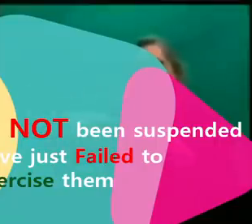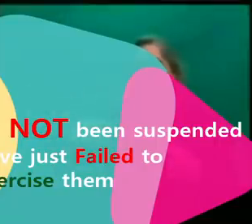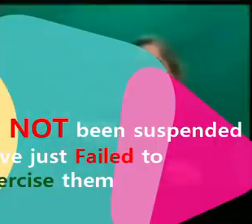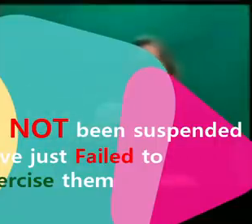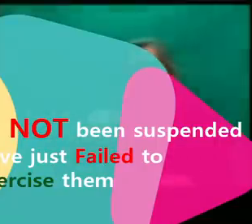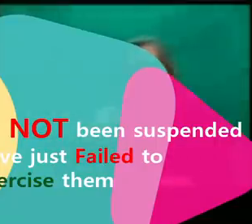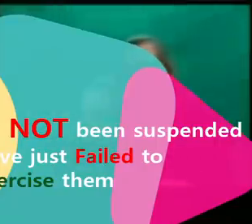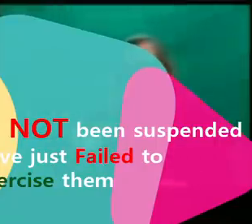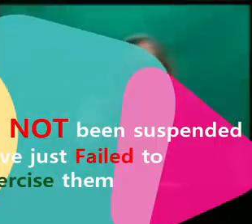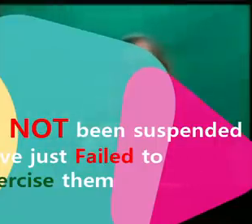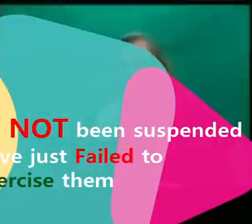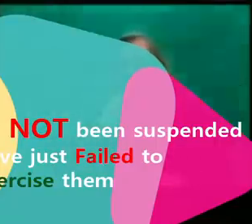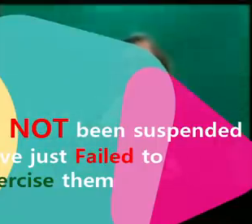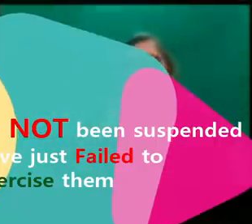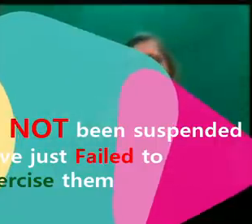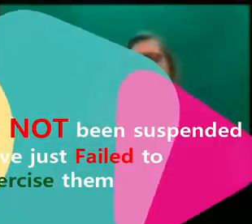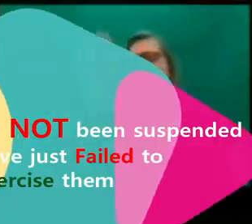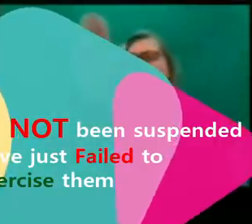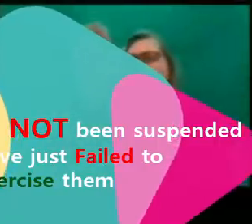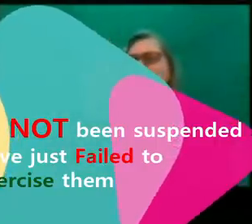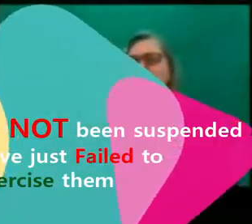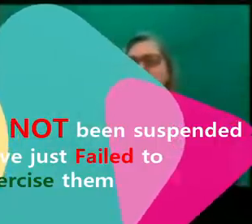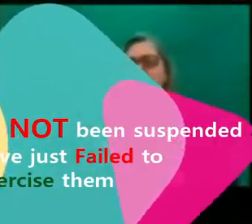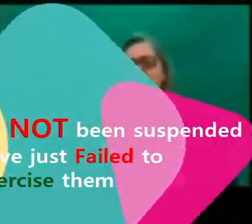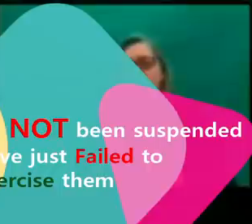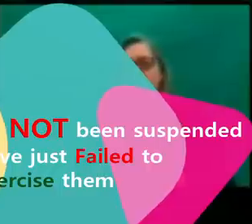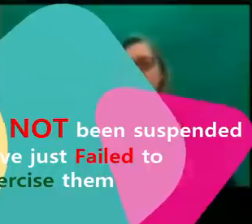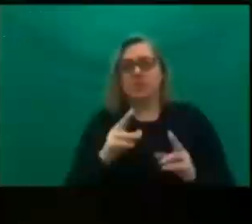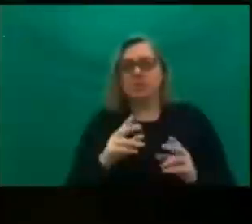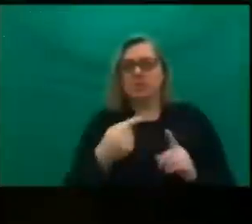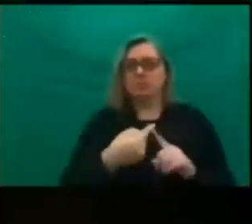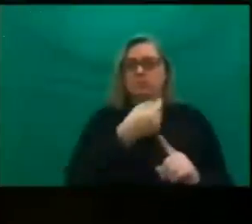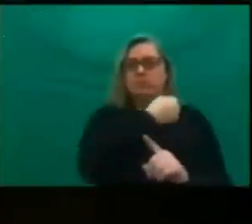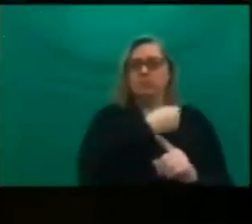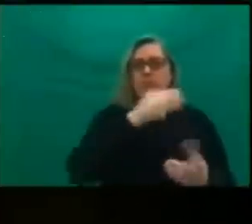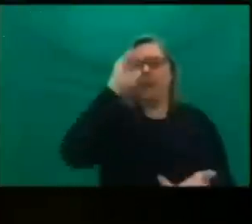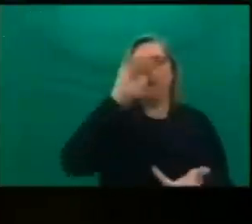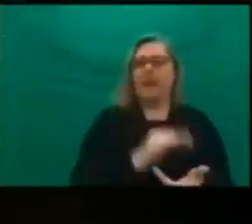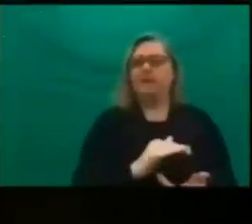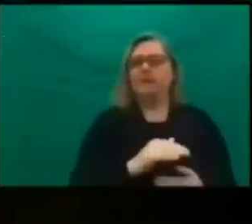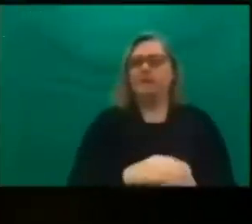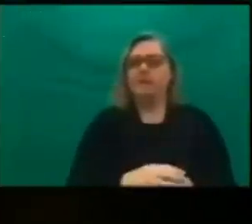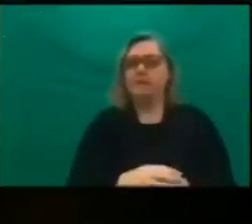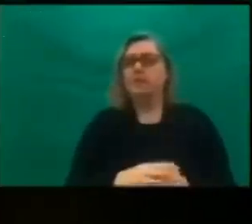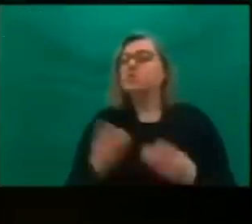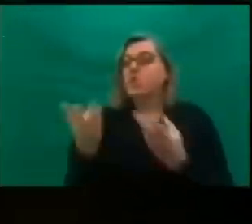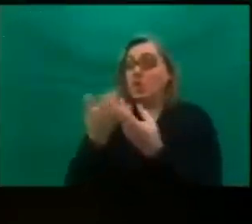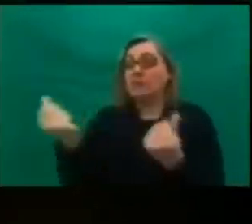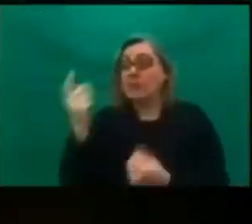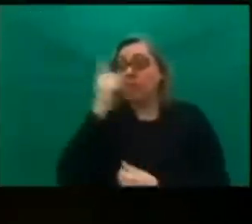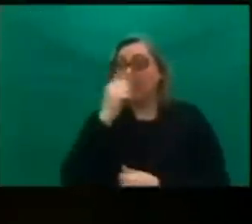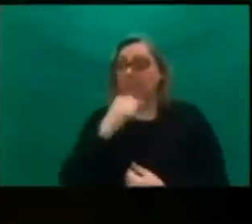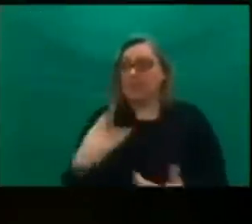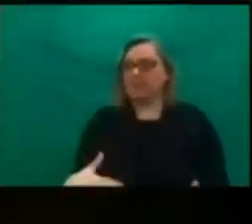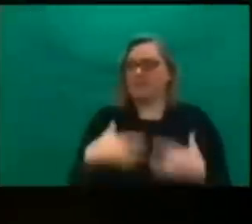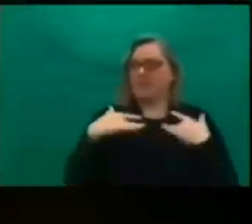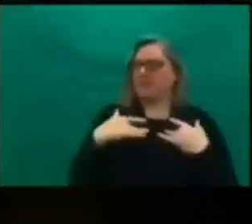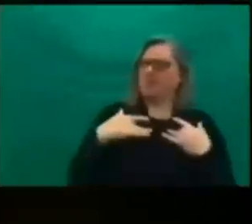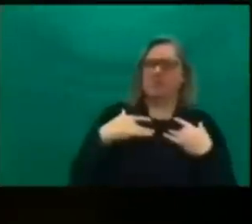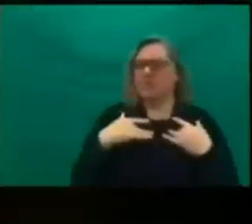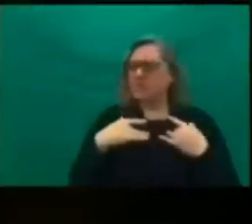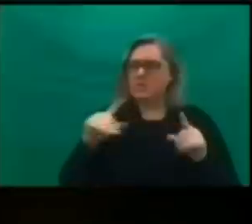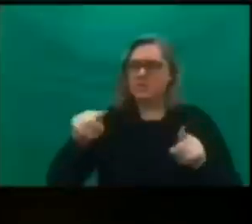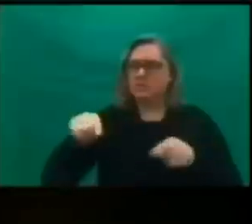slightly on the increase than normal. And so, you know, there definitely is, I think, a view by some that they do want to challenge